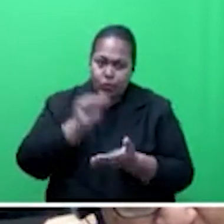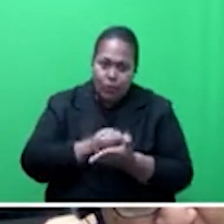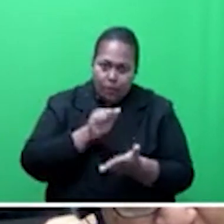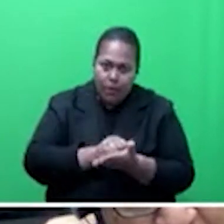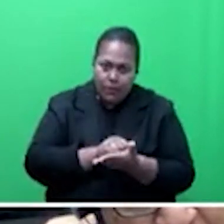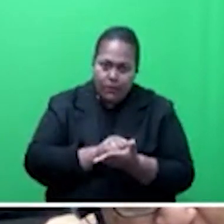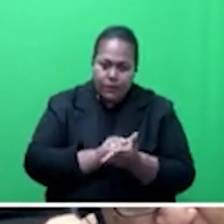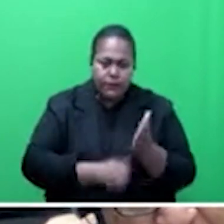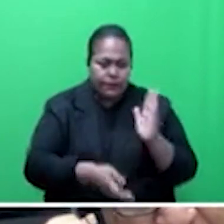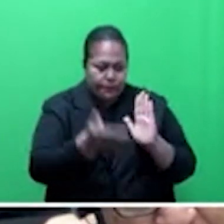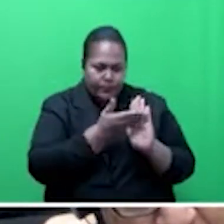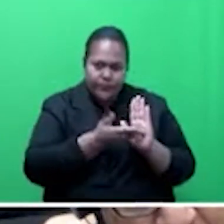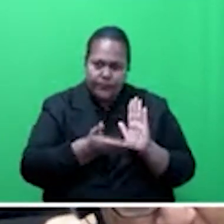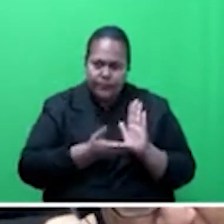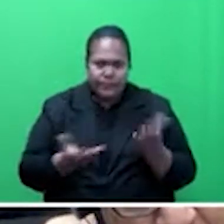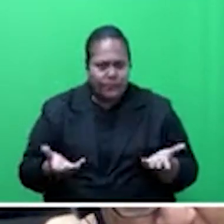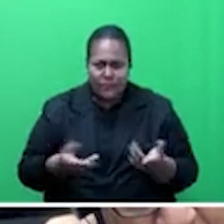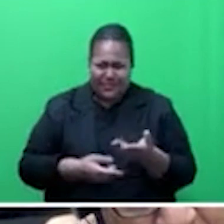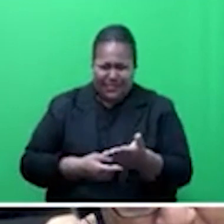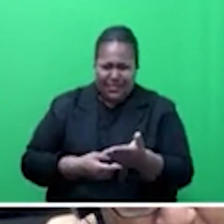manner on these